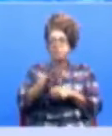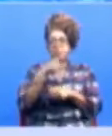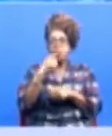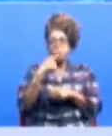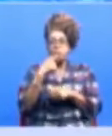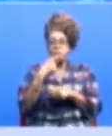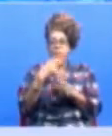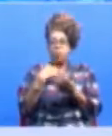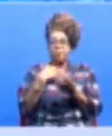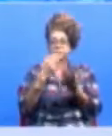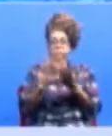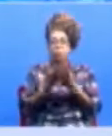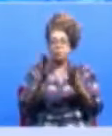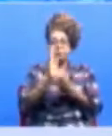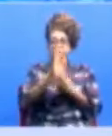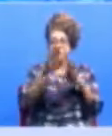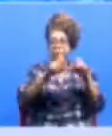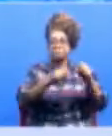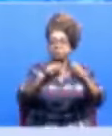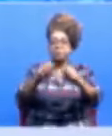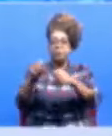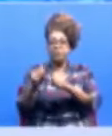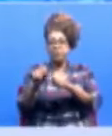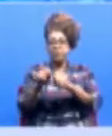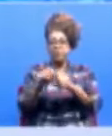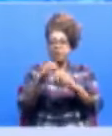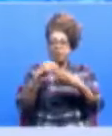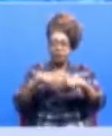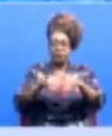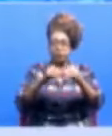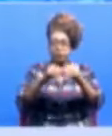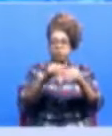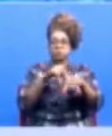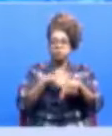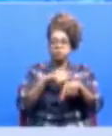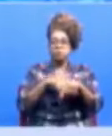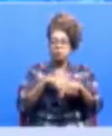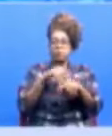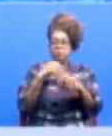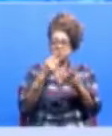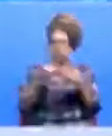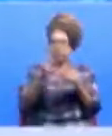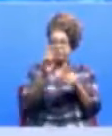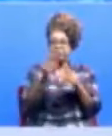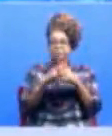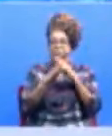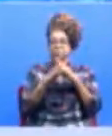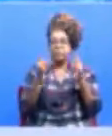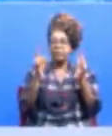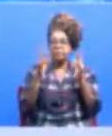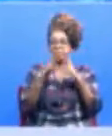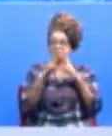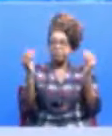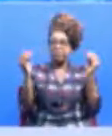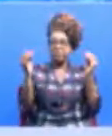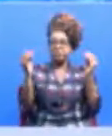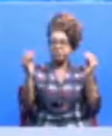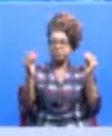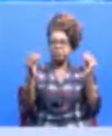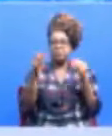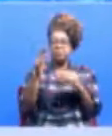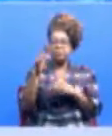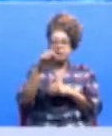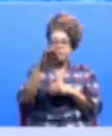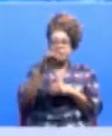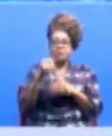property. The day that man was arraigned in court following a period of being on the run, according to the police. NTV's Gina Kirori